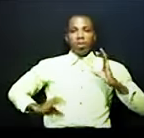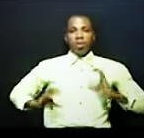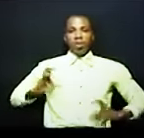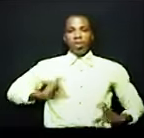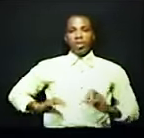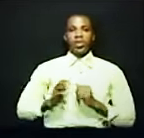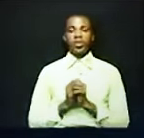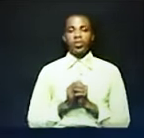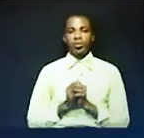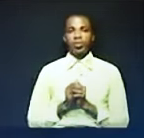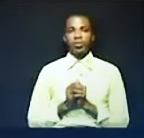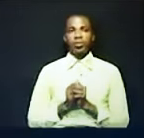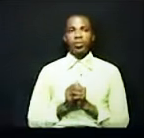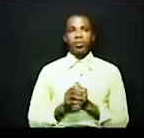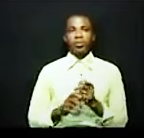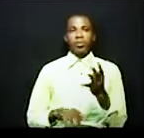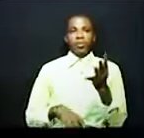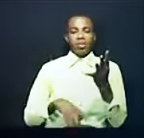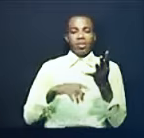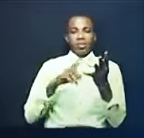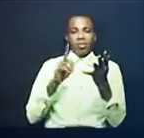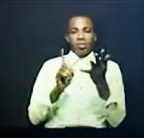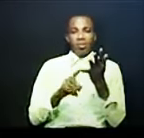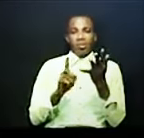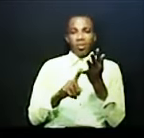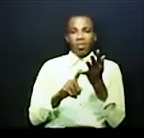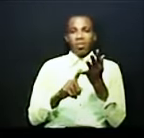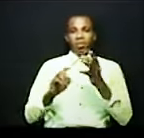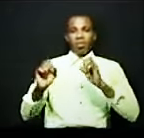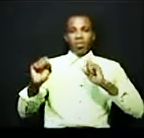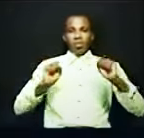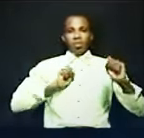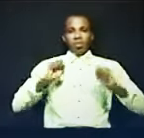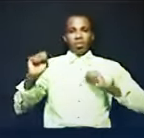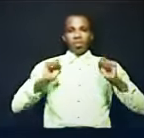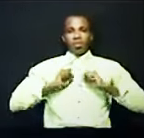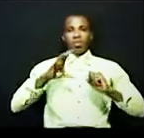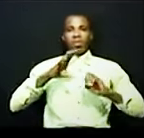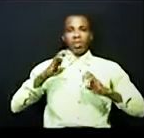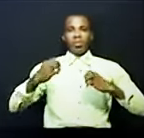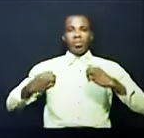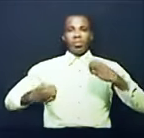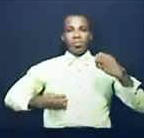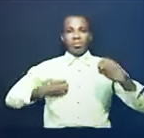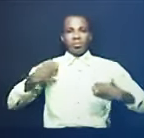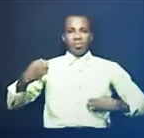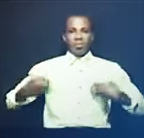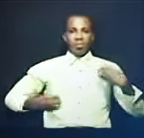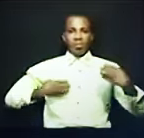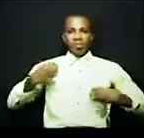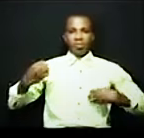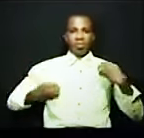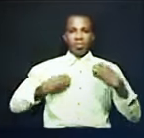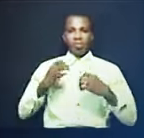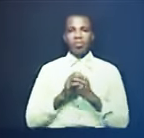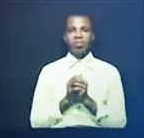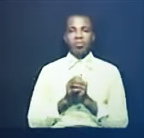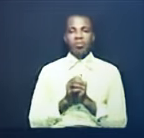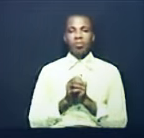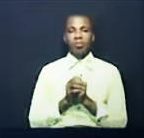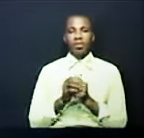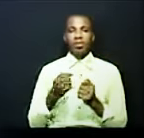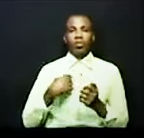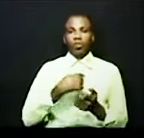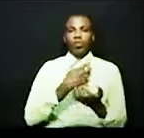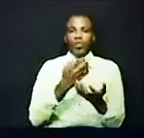culture. Sports and entertainment. You see, but